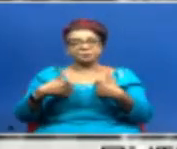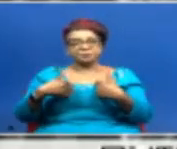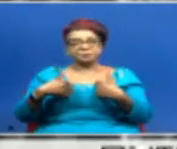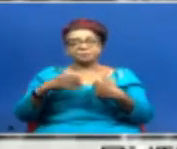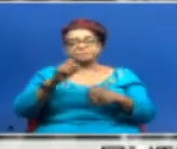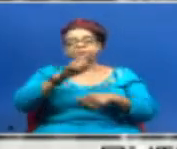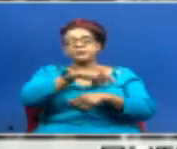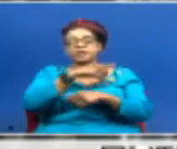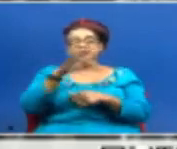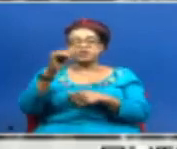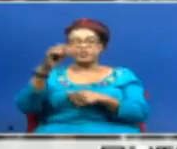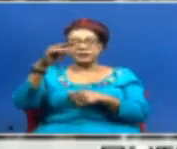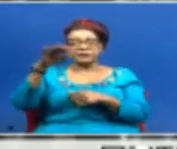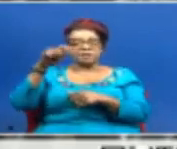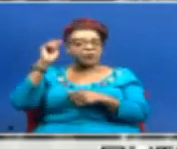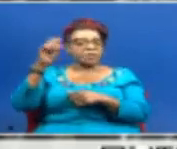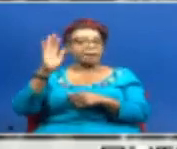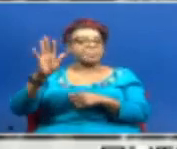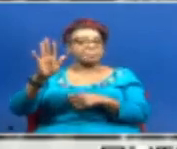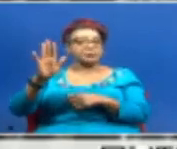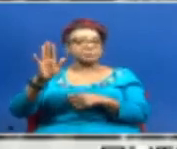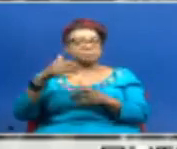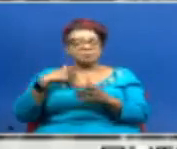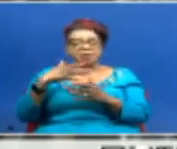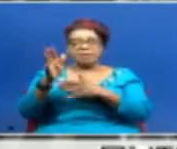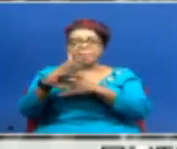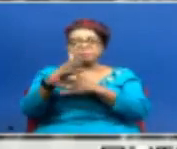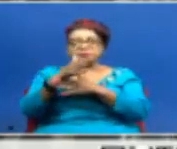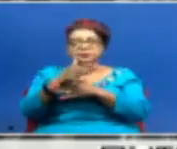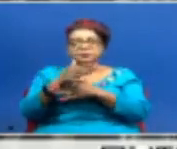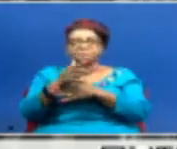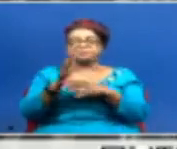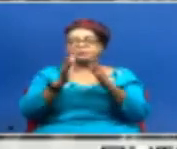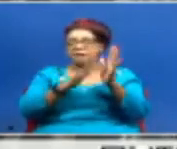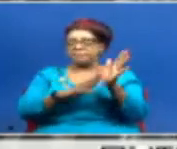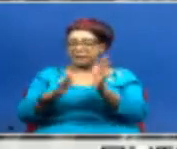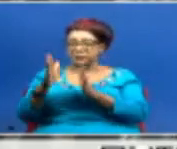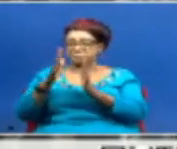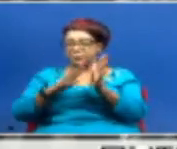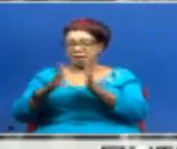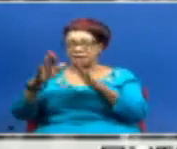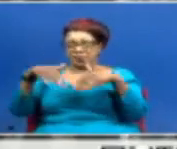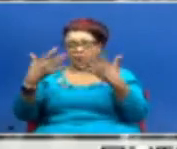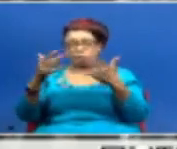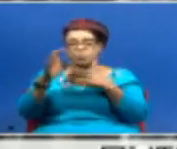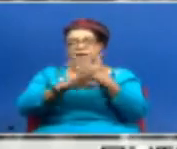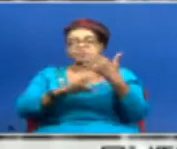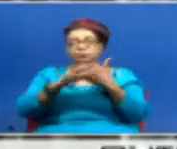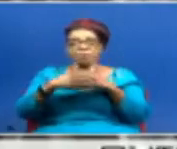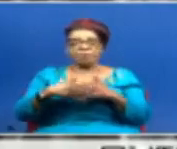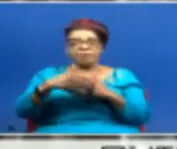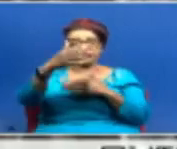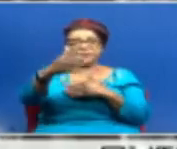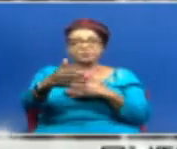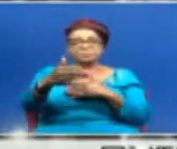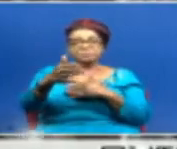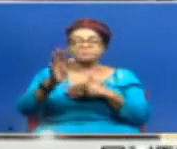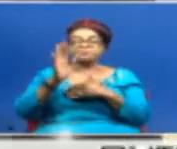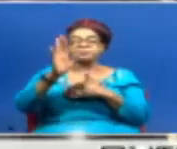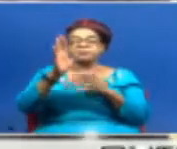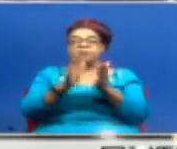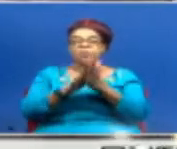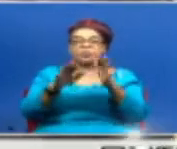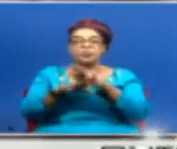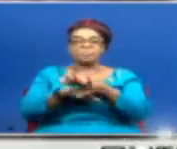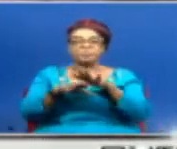chief agent ya Kenya. Mimi ndio ambassador ya Kenya ya kupanga vile Kenya itasonga mbele. The president, together with his deputy